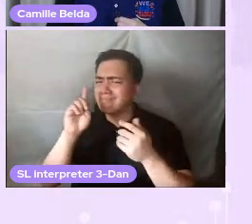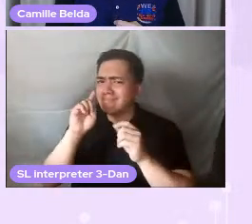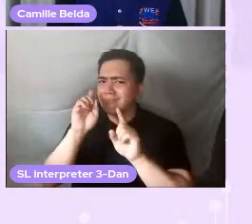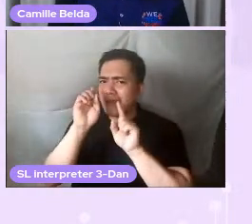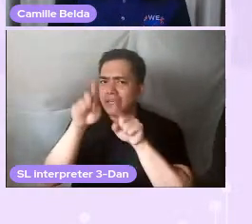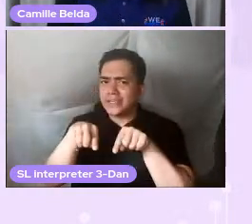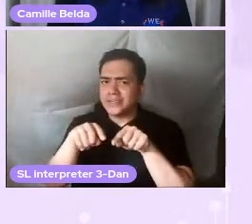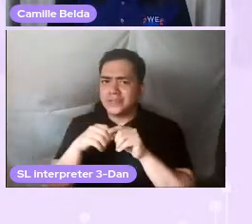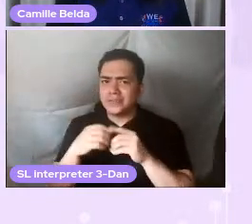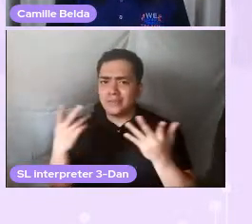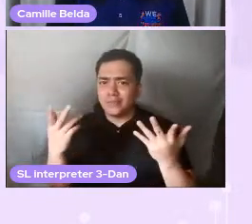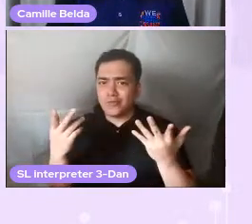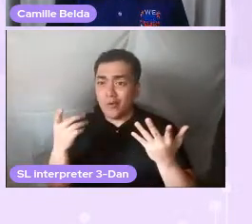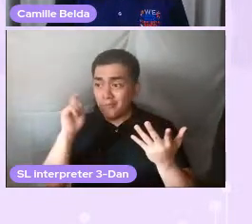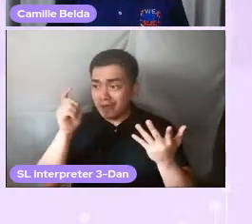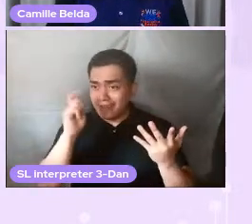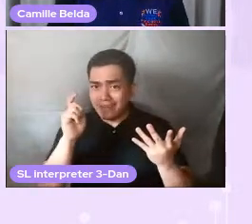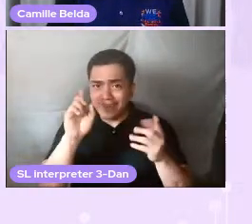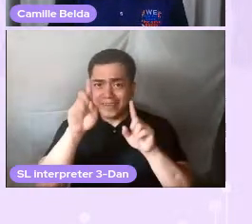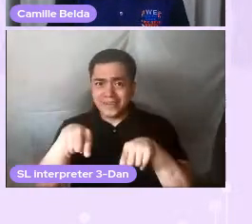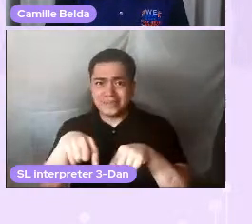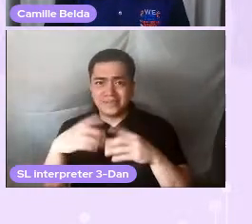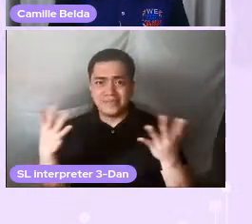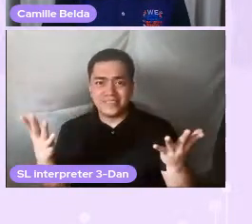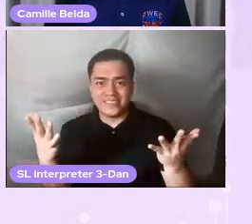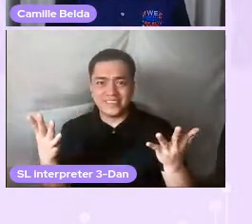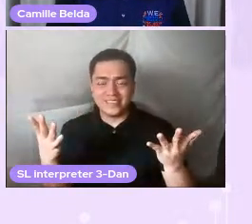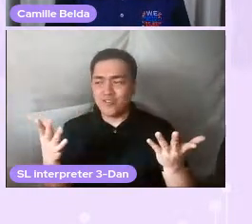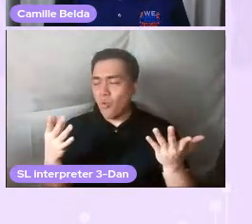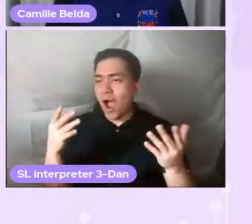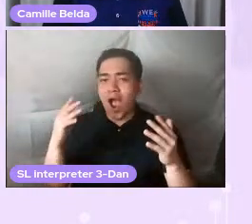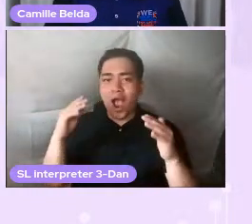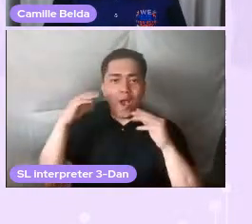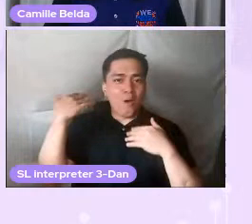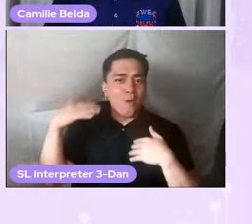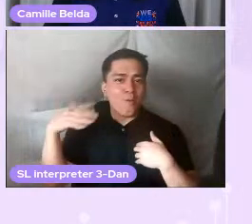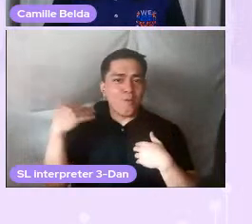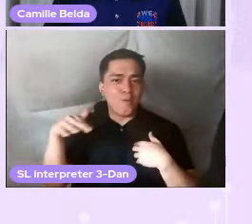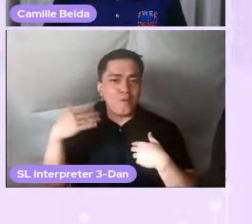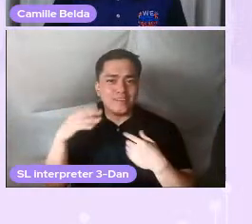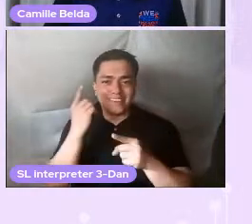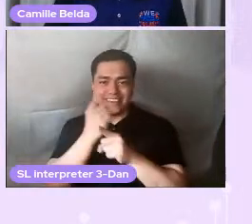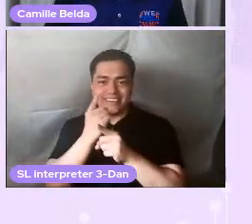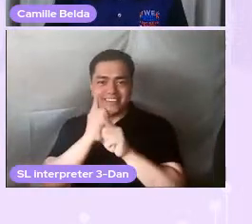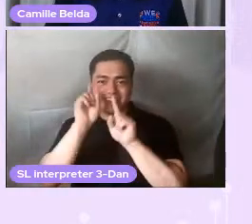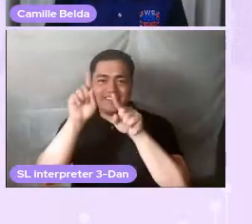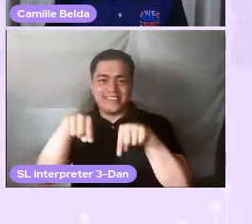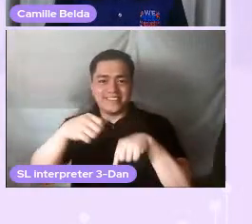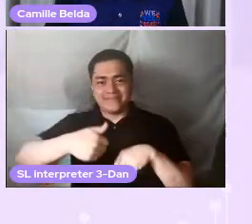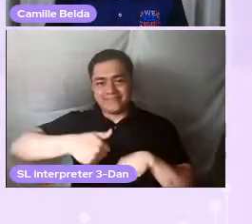na. Wow! Galing naman ang ating participants. Okay, the correct answer is